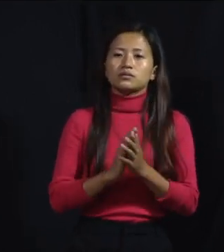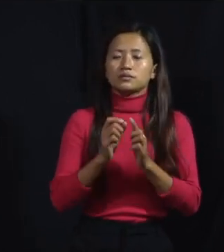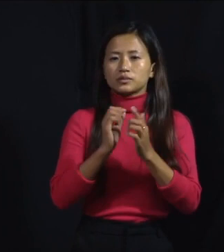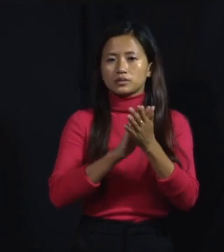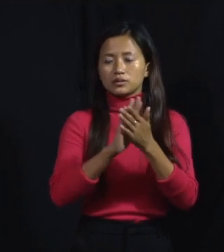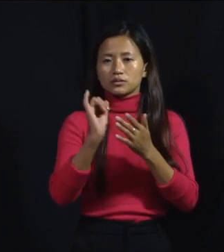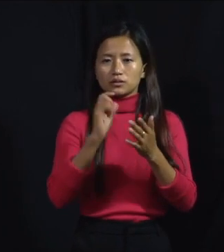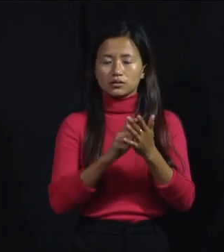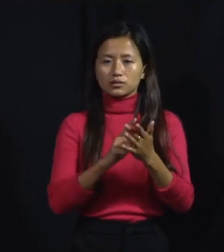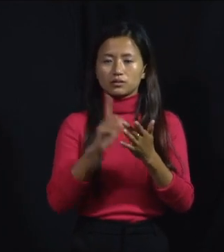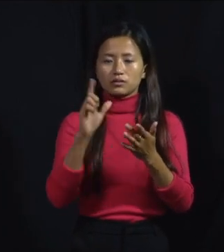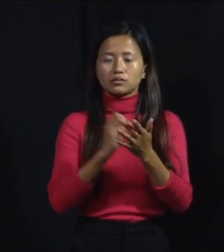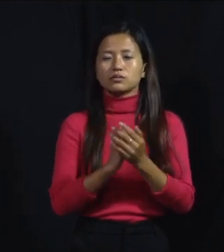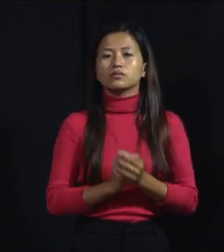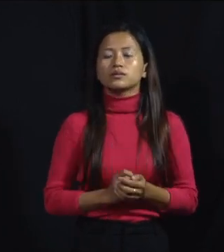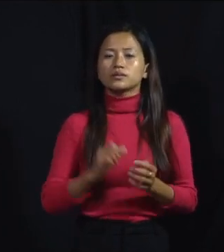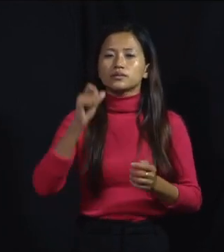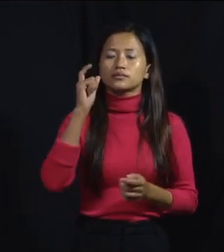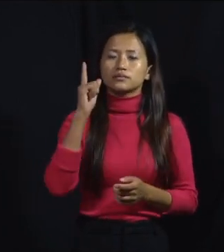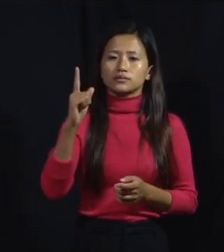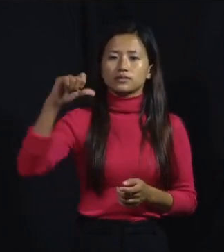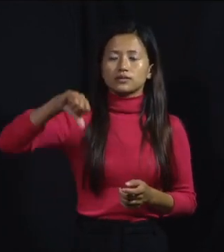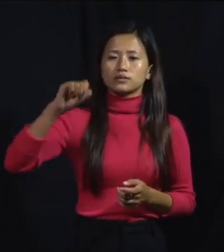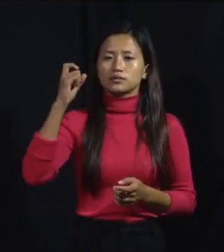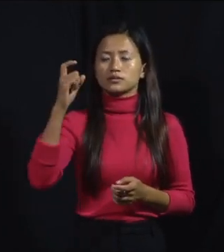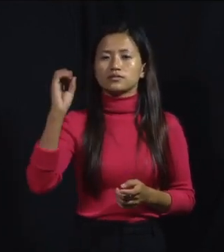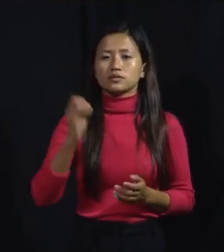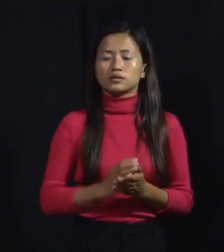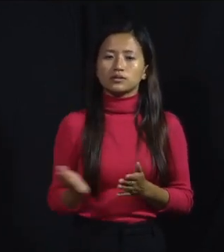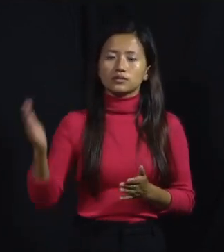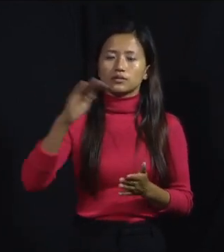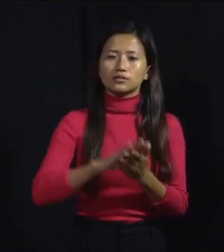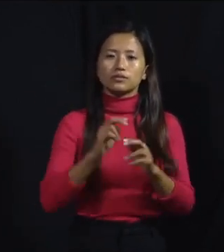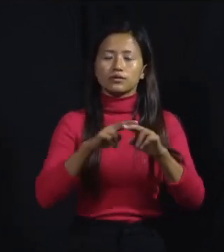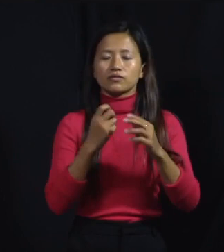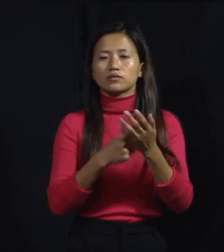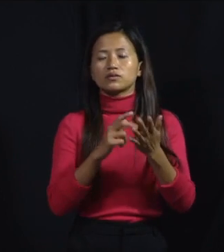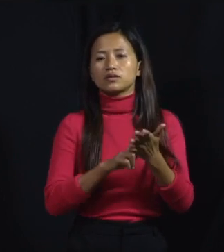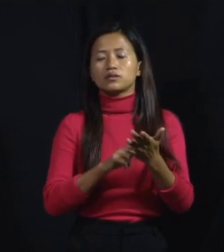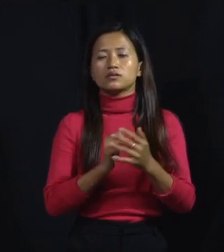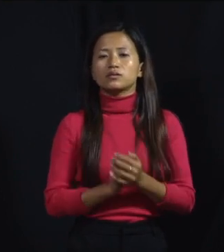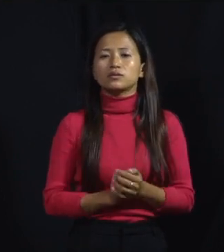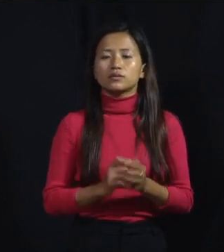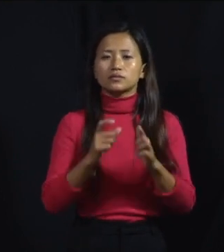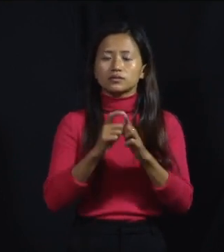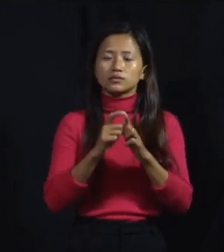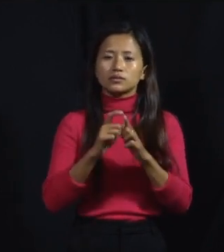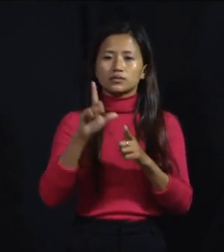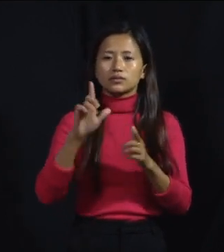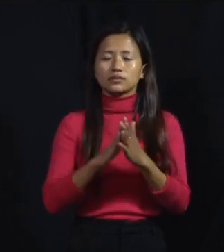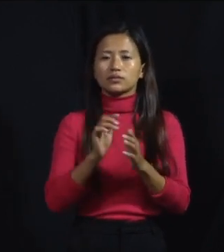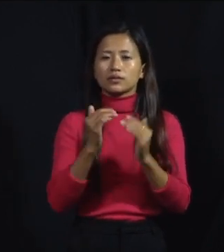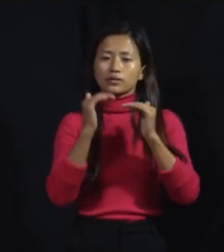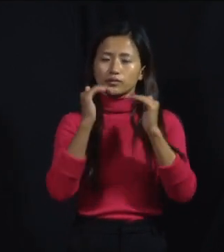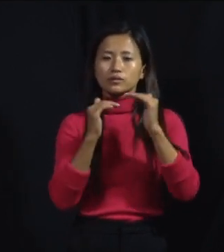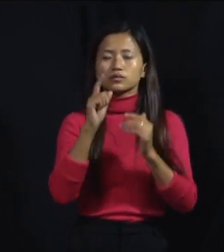philosopher, that is Rook, in 1970, he came up with a formula known as DL is equal